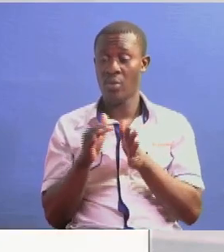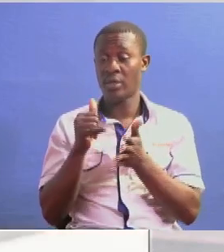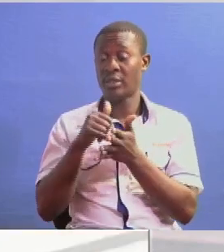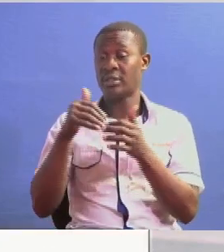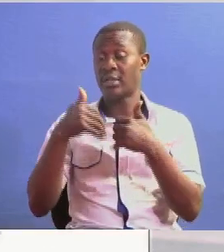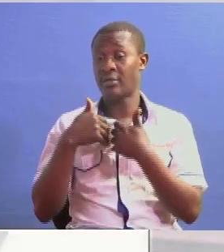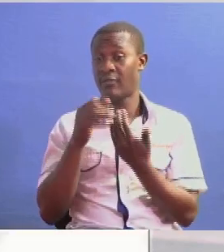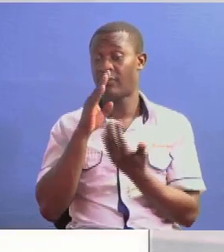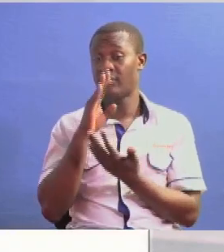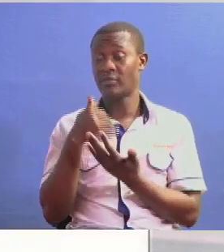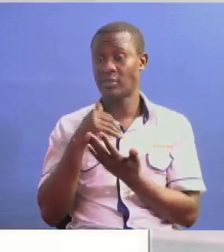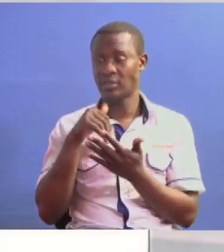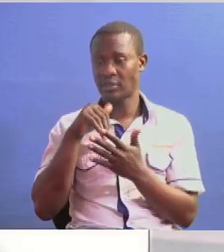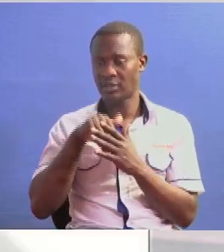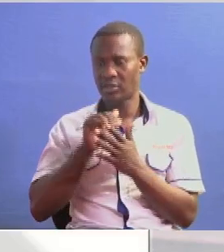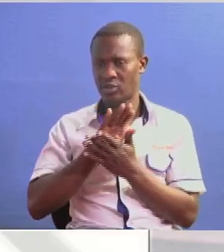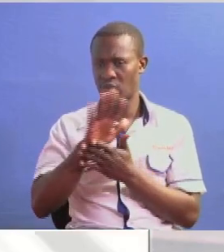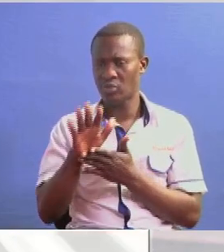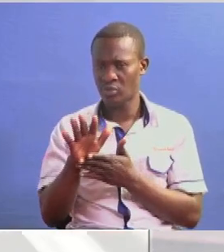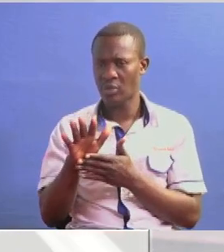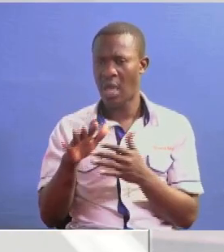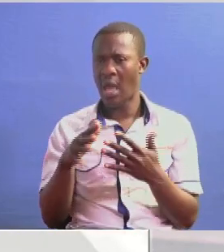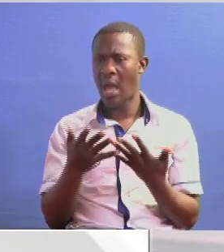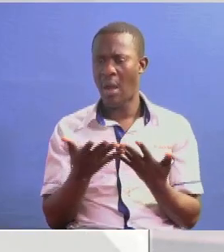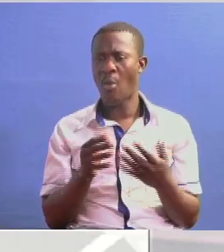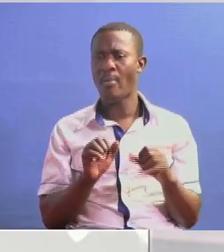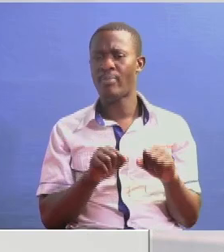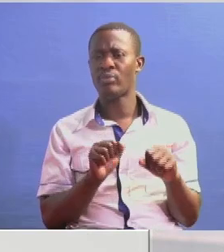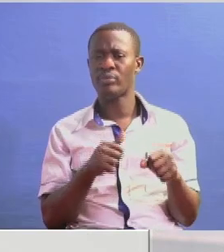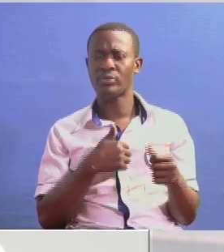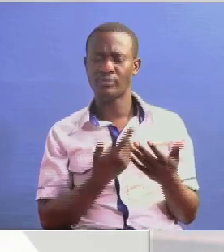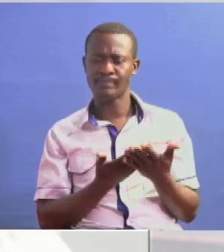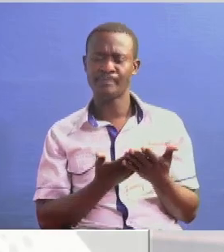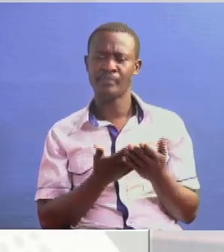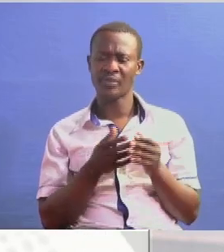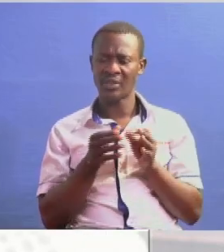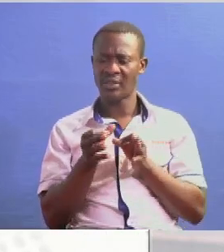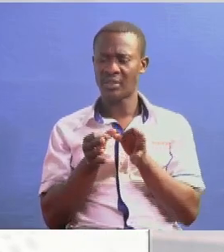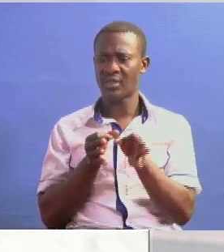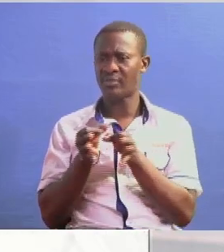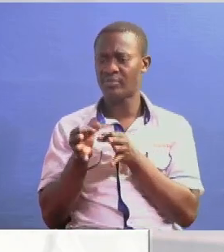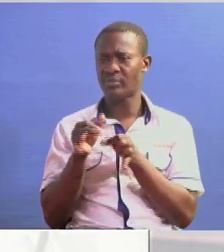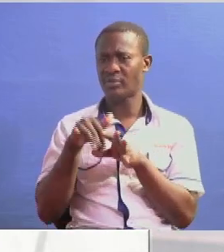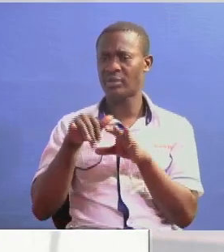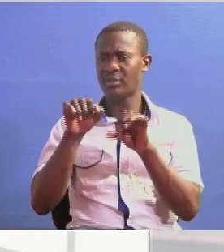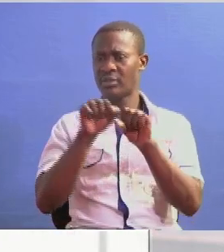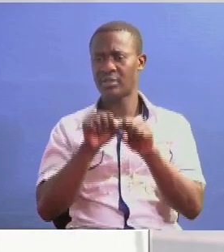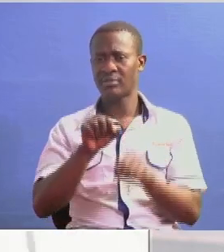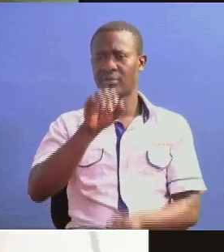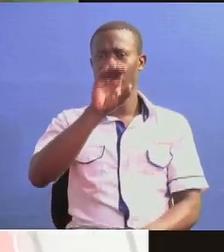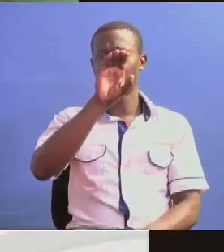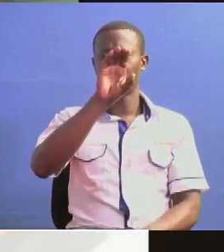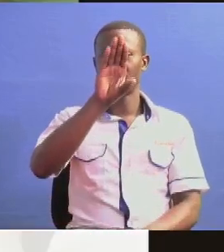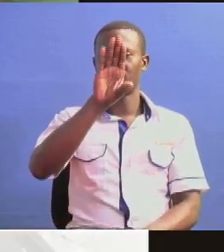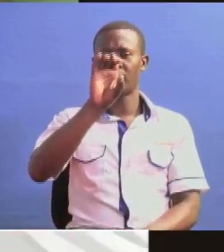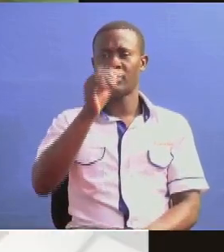and in your own account, how would you describe this system of CBC